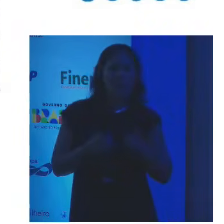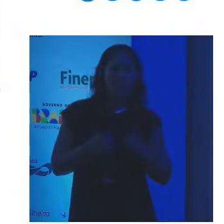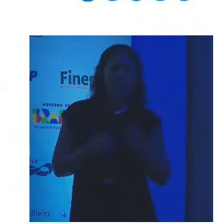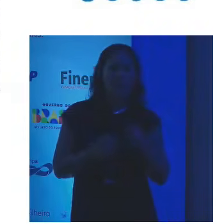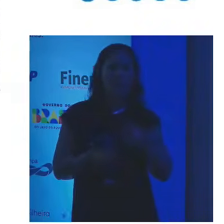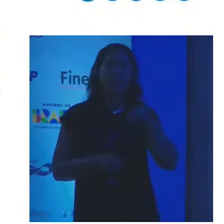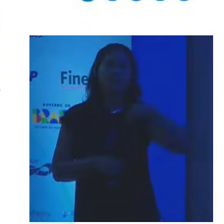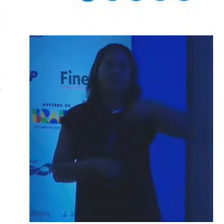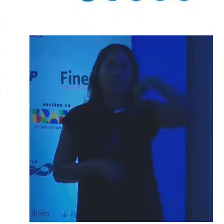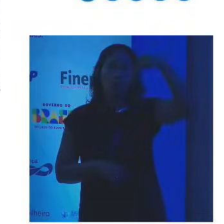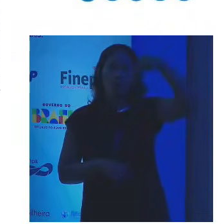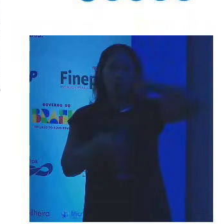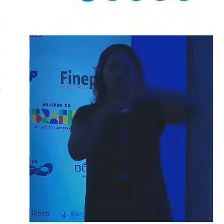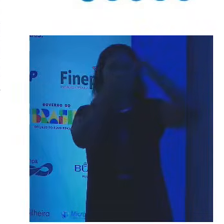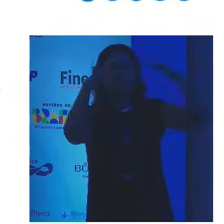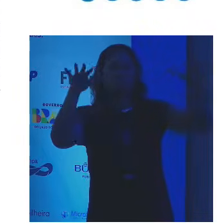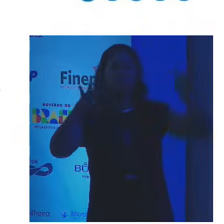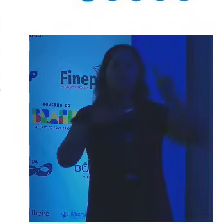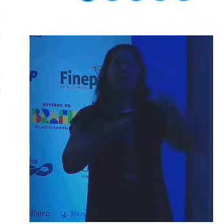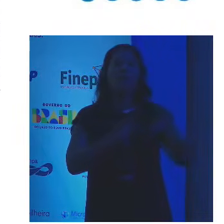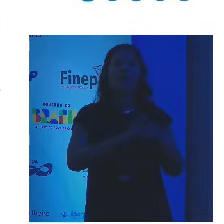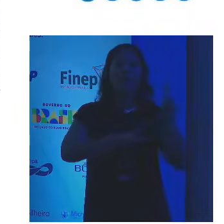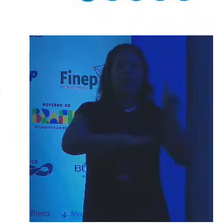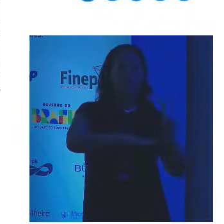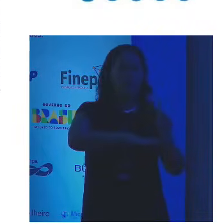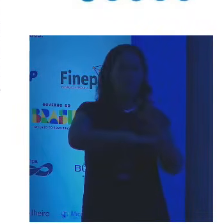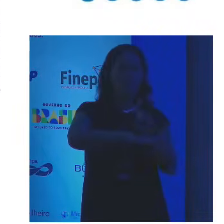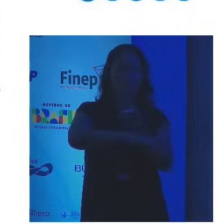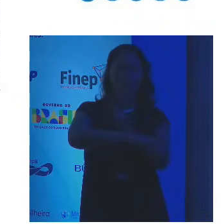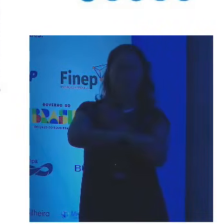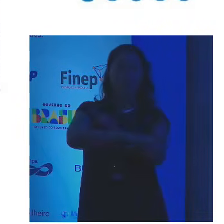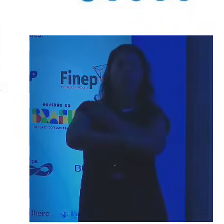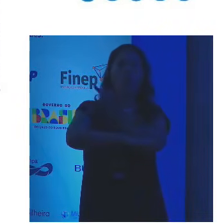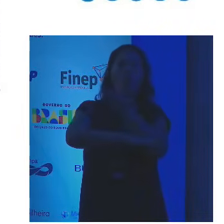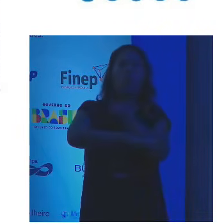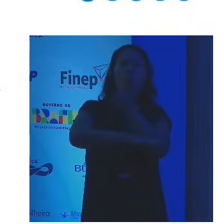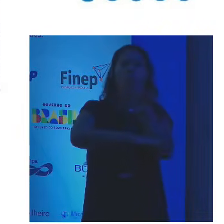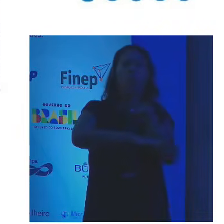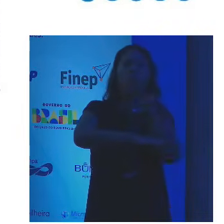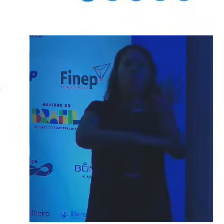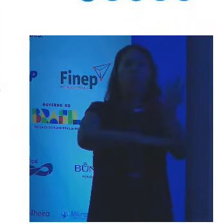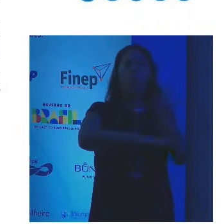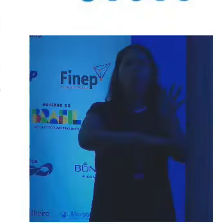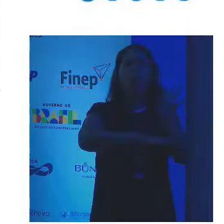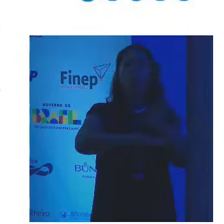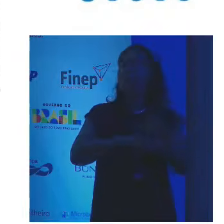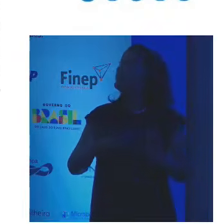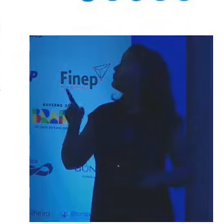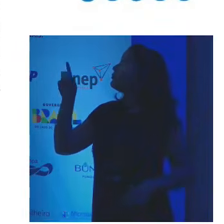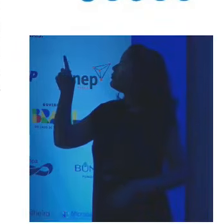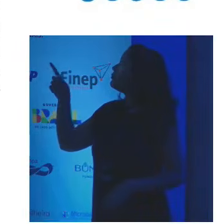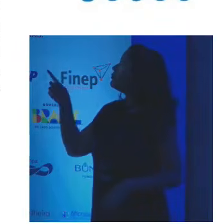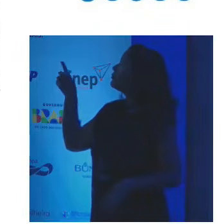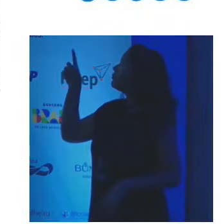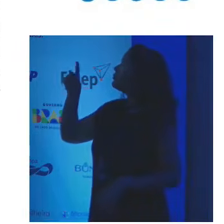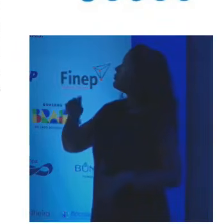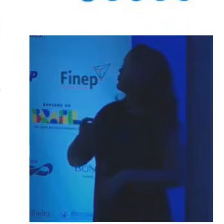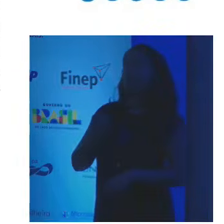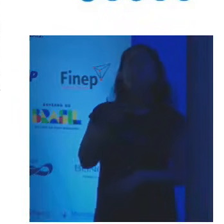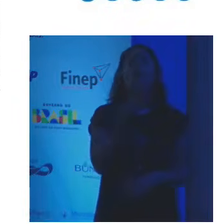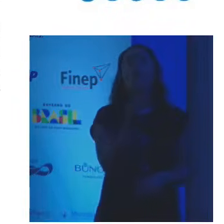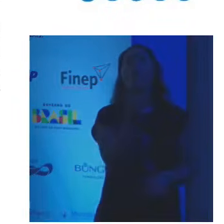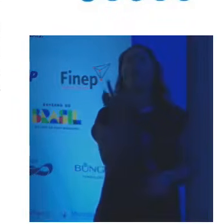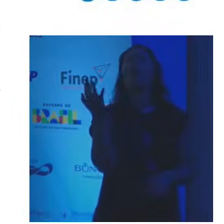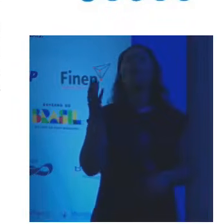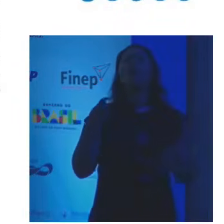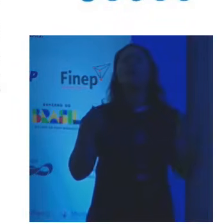have a wind farm. How many pylons that you can decide, the characteristic as well. So then